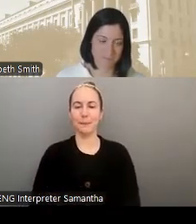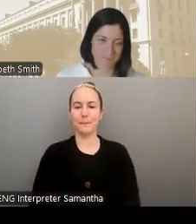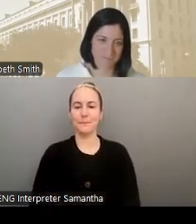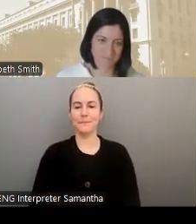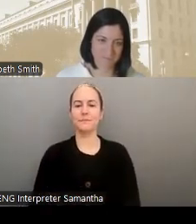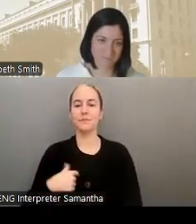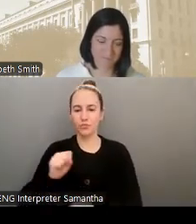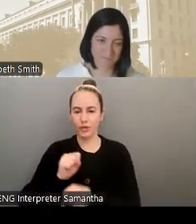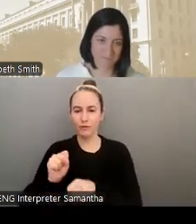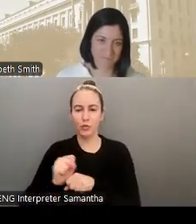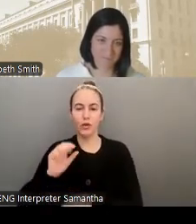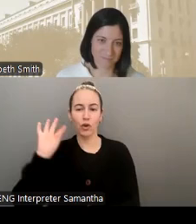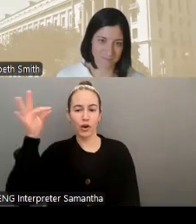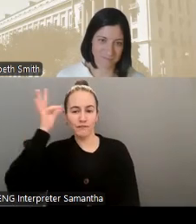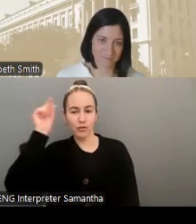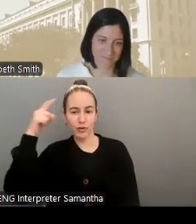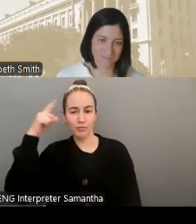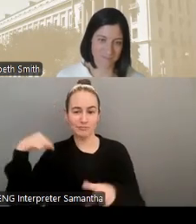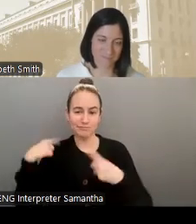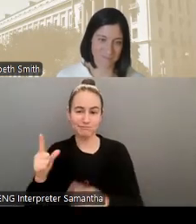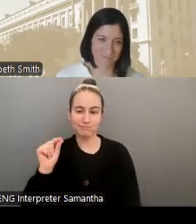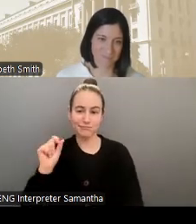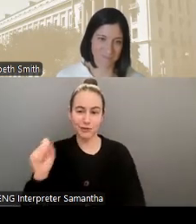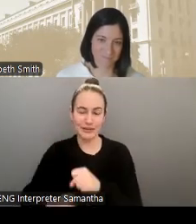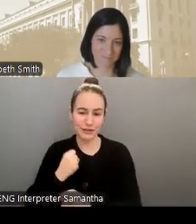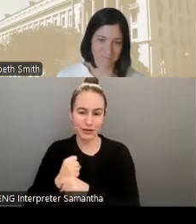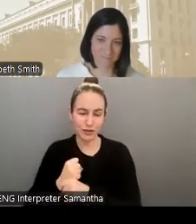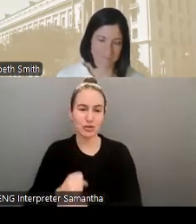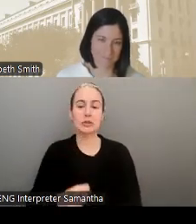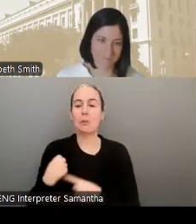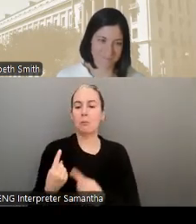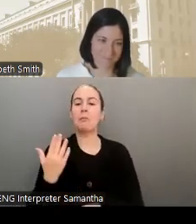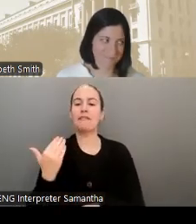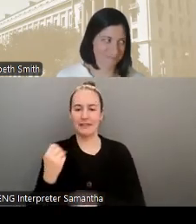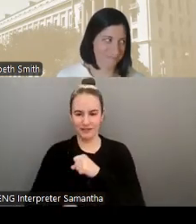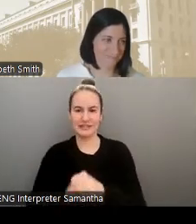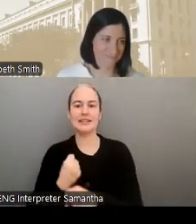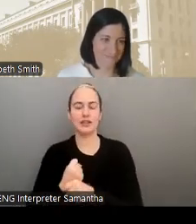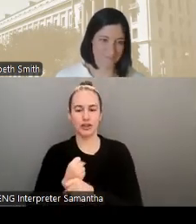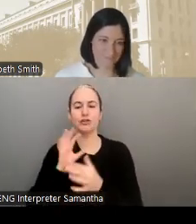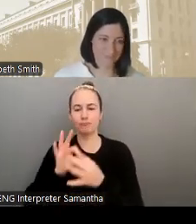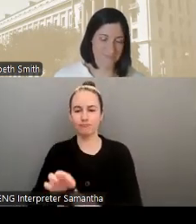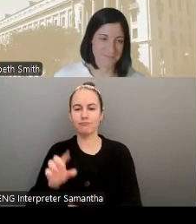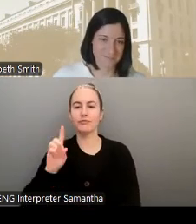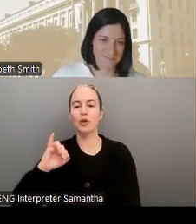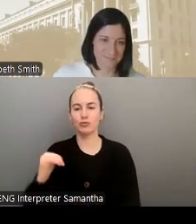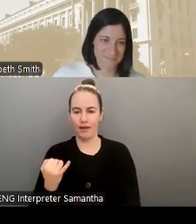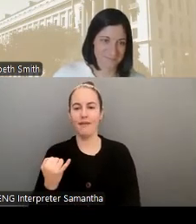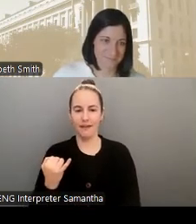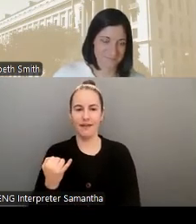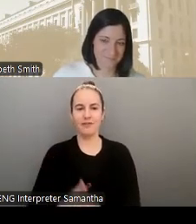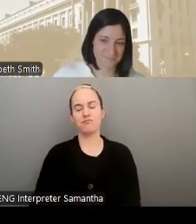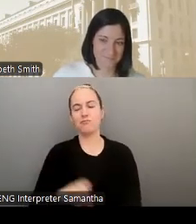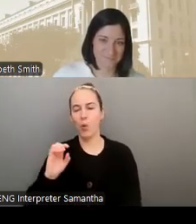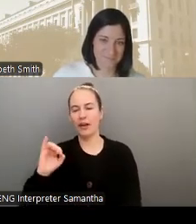federal government for 20 years now, and for the last 15, I've been with the Department of Justice, Office of the Inspector General. And similar